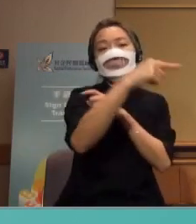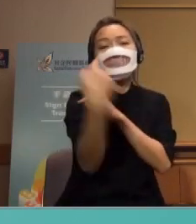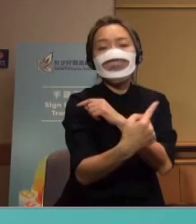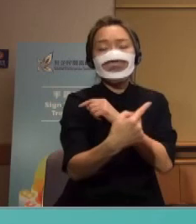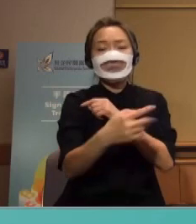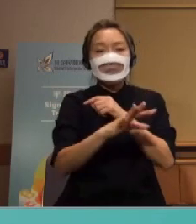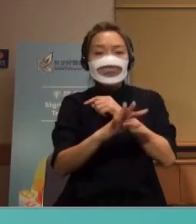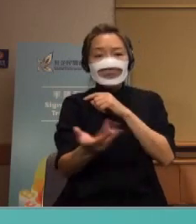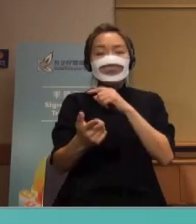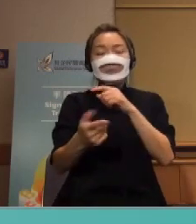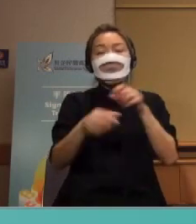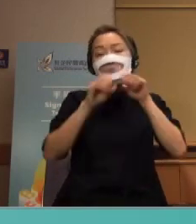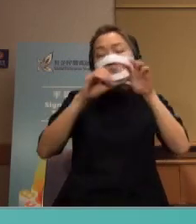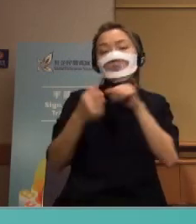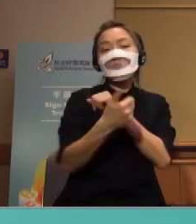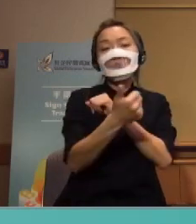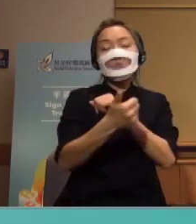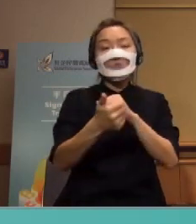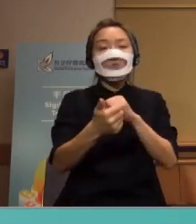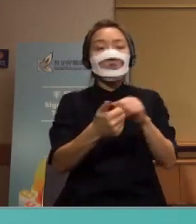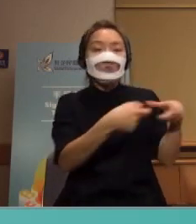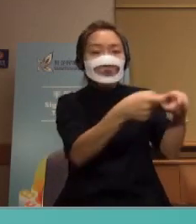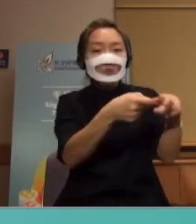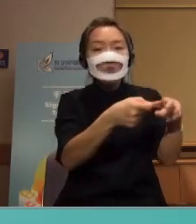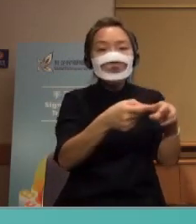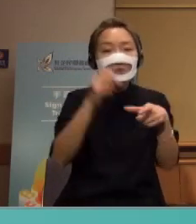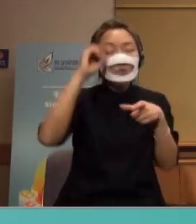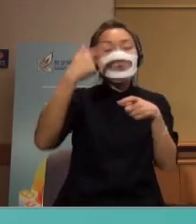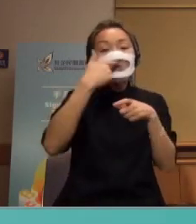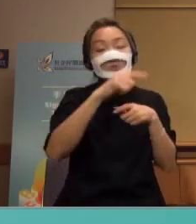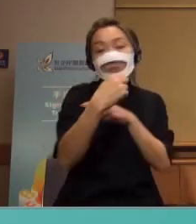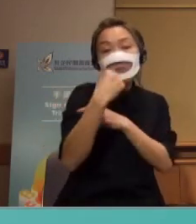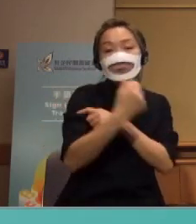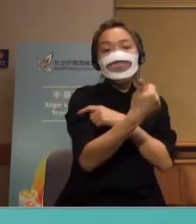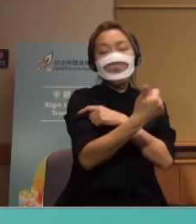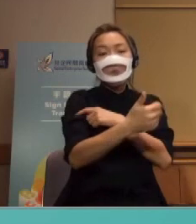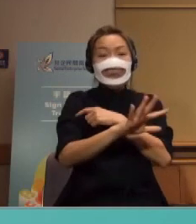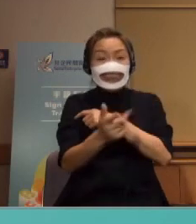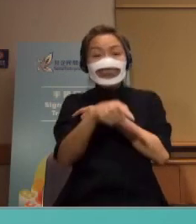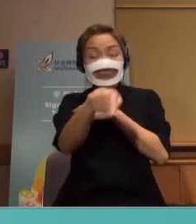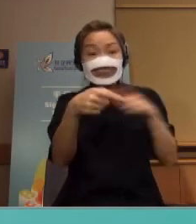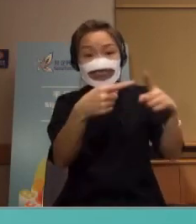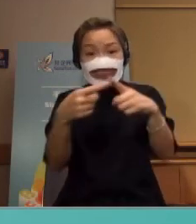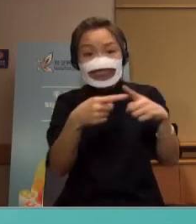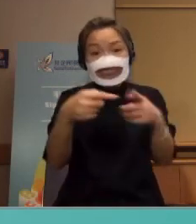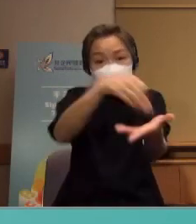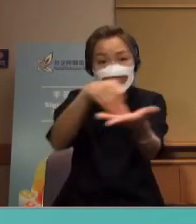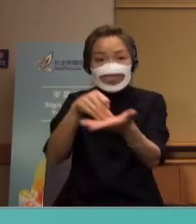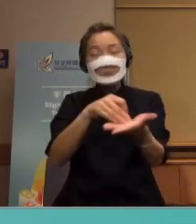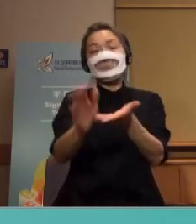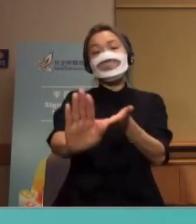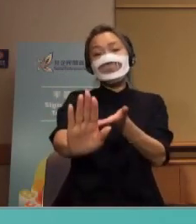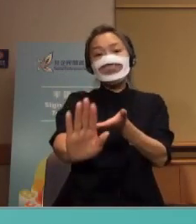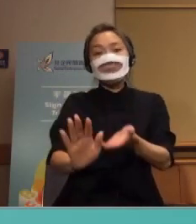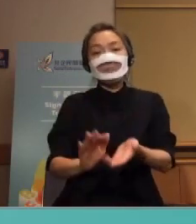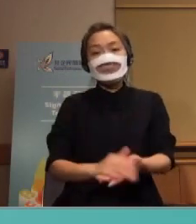haven't reached the usage part, the individual participation component. For us right now, one of the projects we've been thinking a